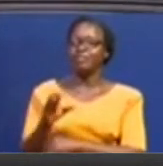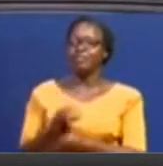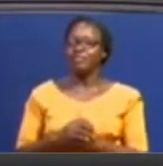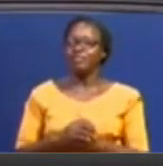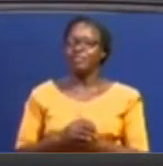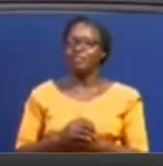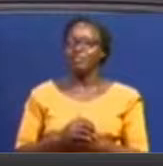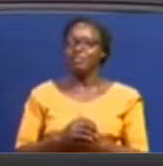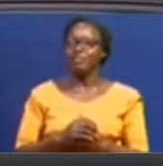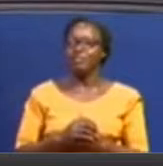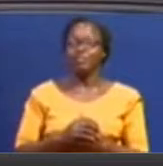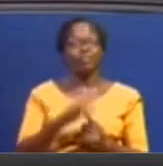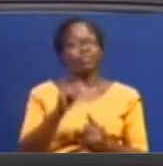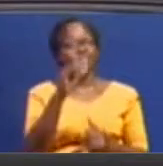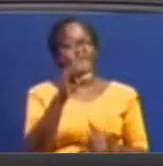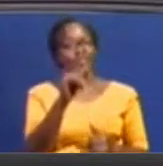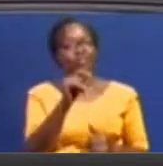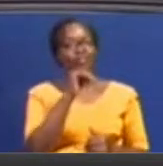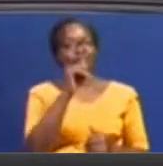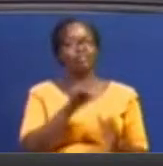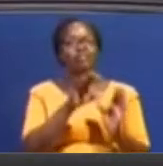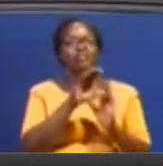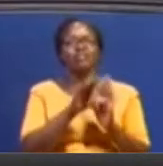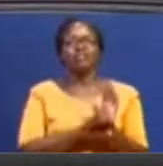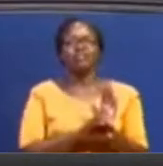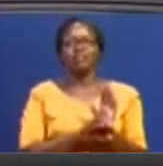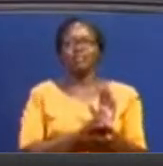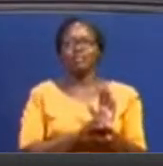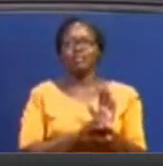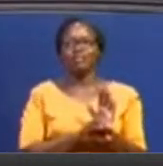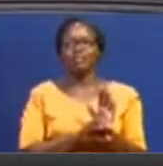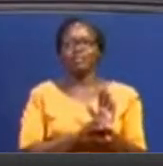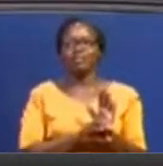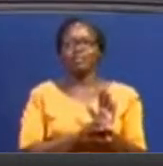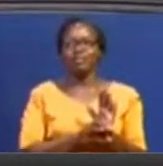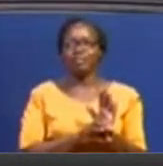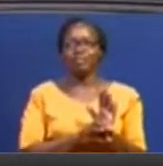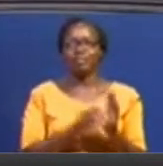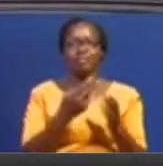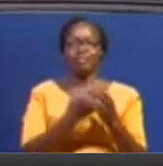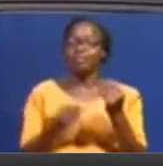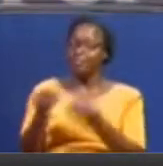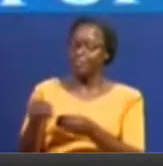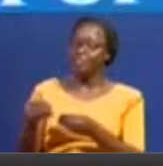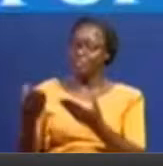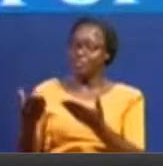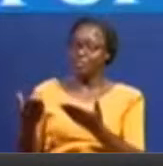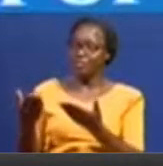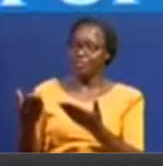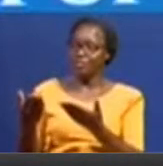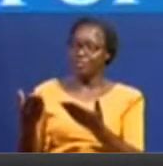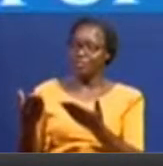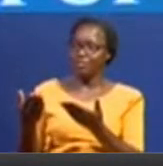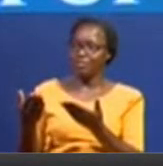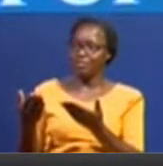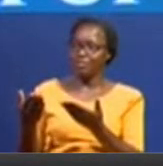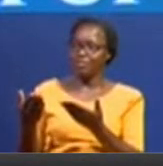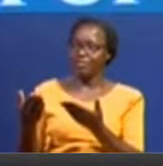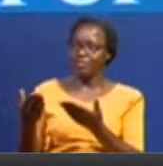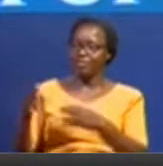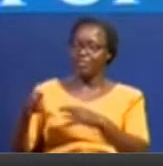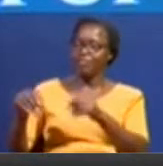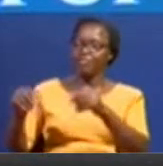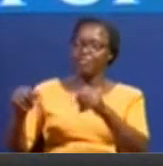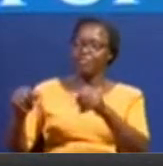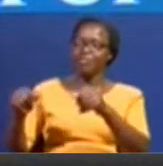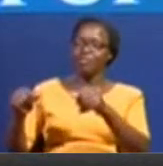Actually, I think it is the Act, not the Constitution. I don't think the Constitution. Both of them give the